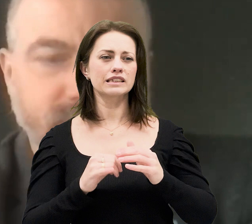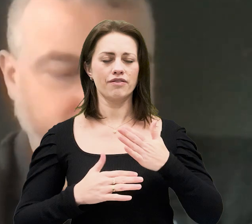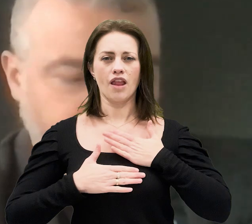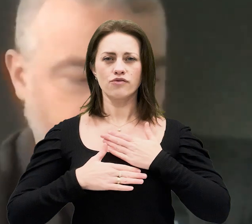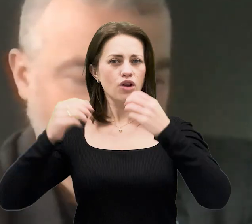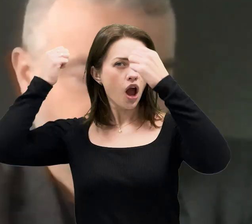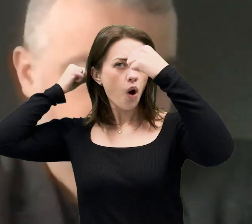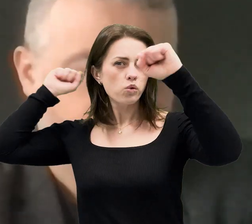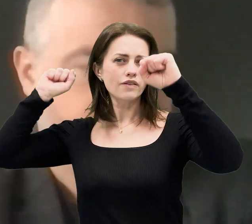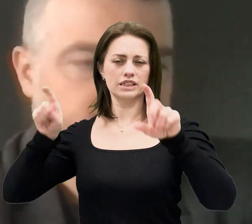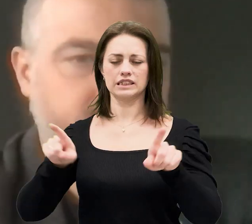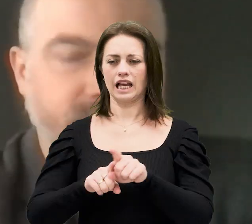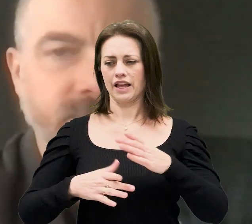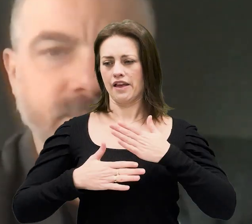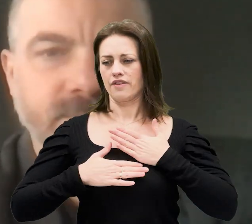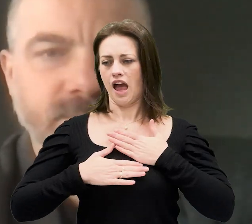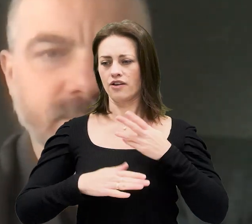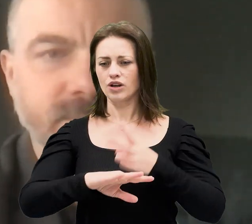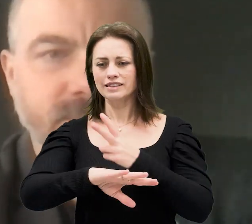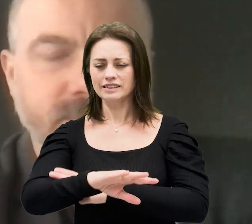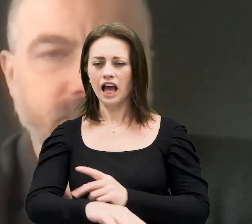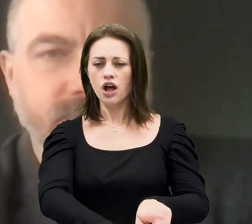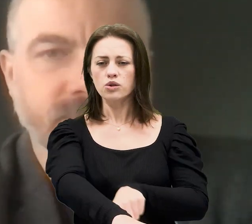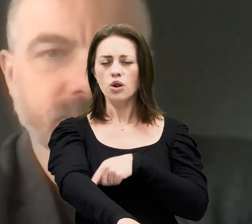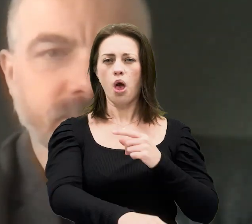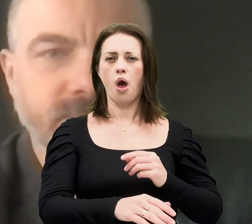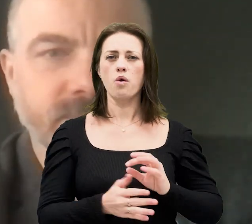inclusion and empower voices that have